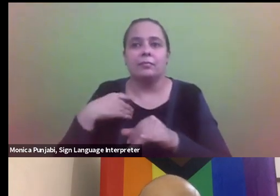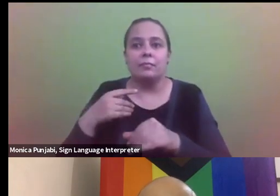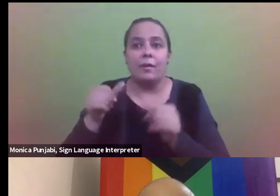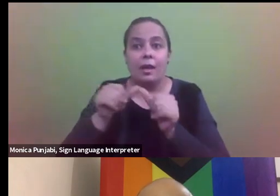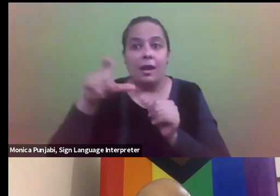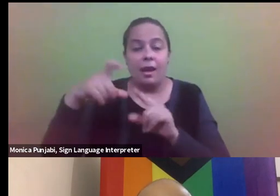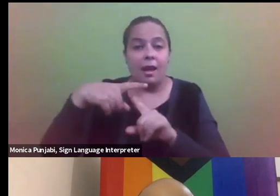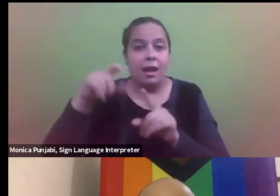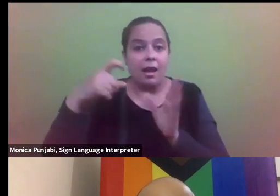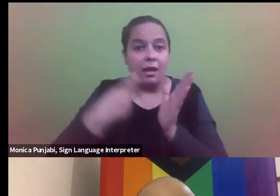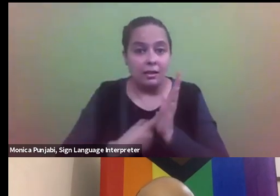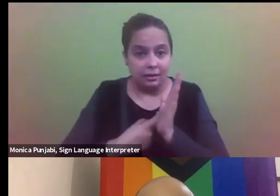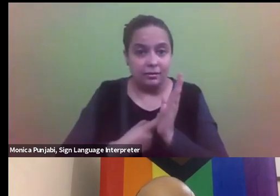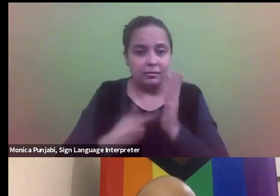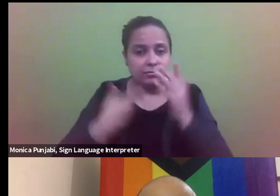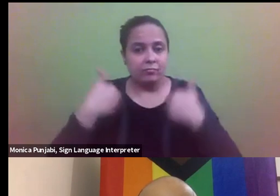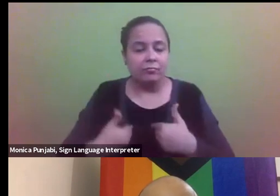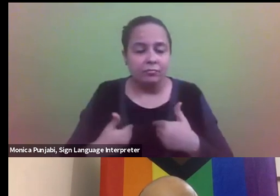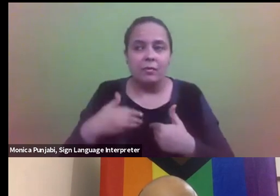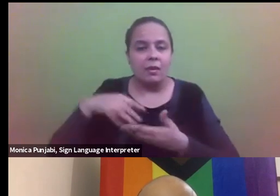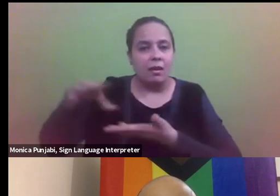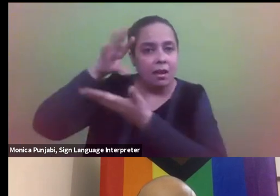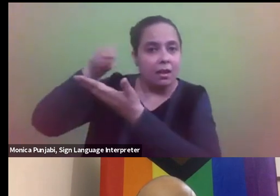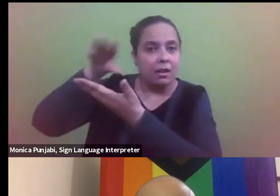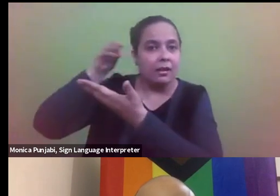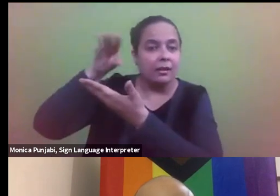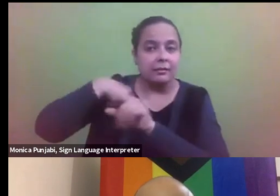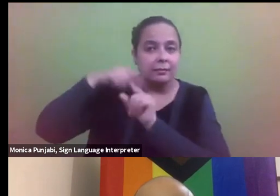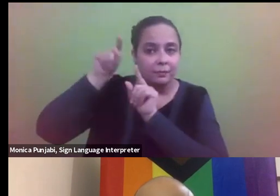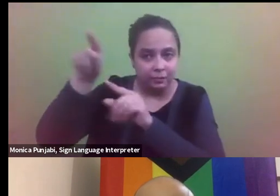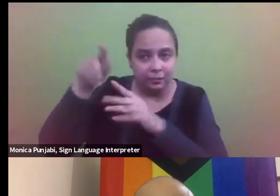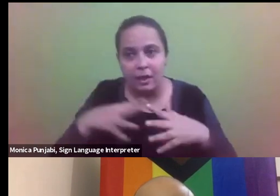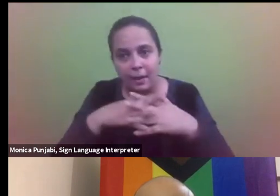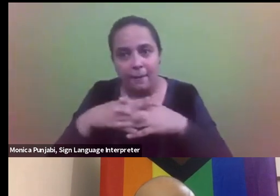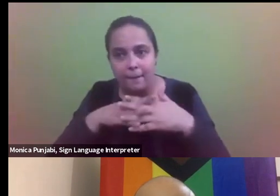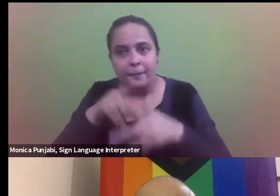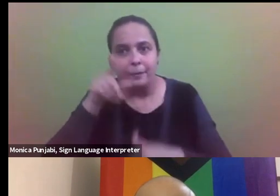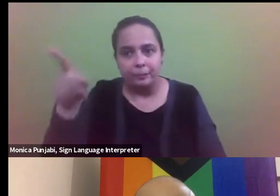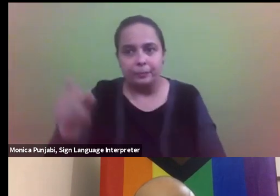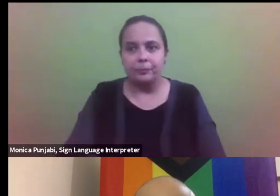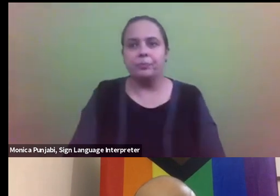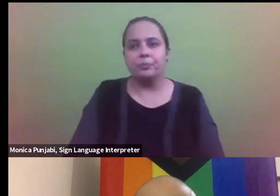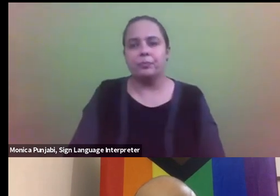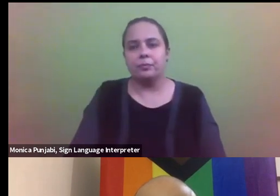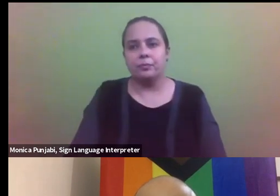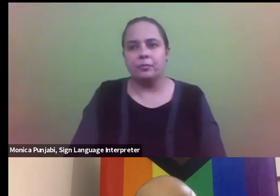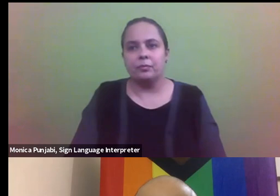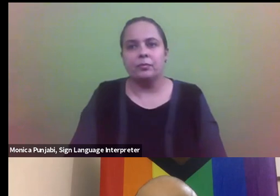art that I practice. So I started writing when I was a very